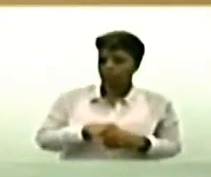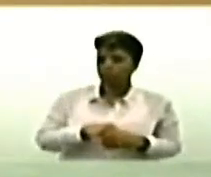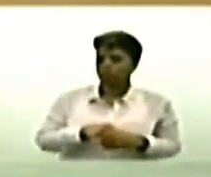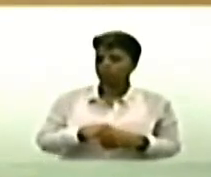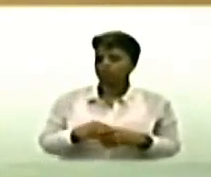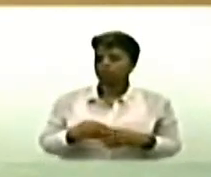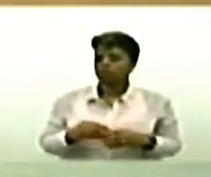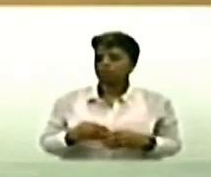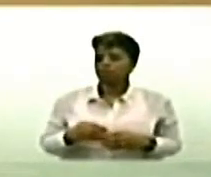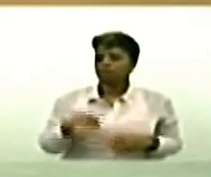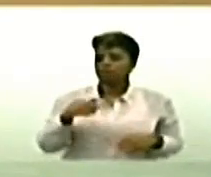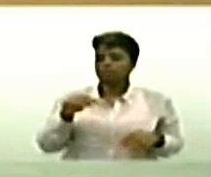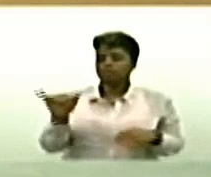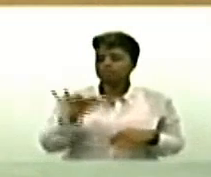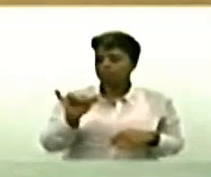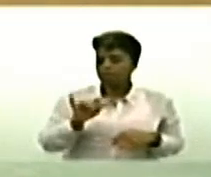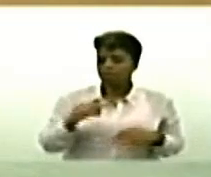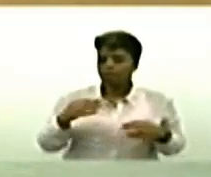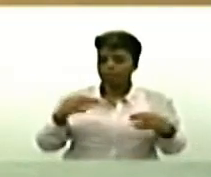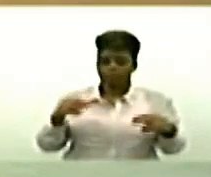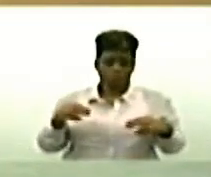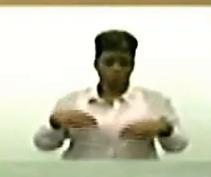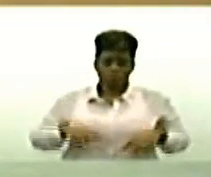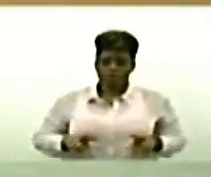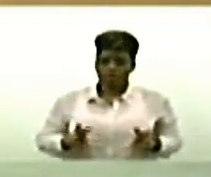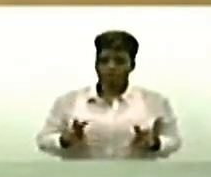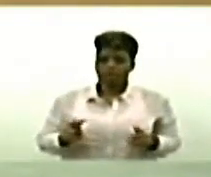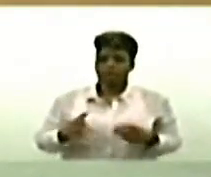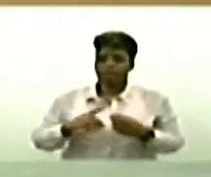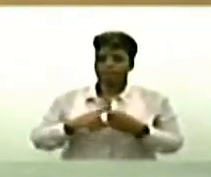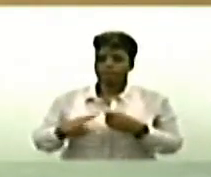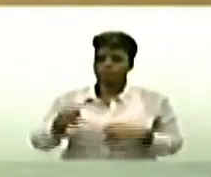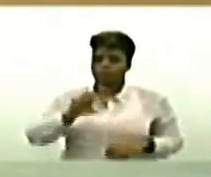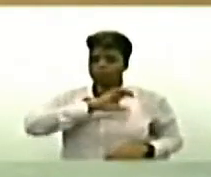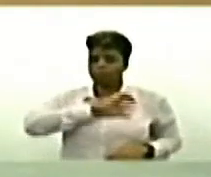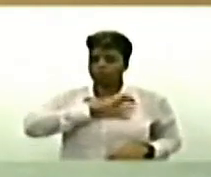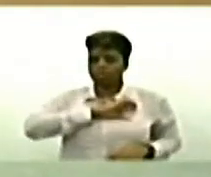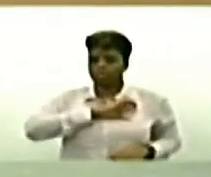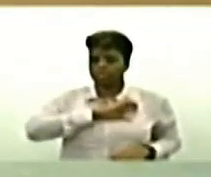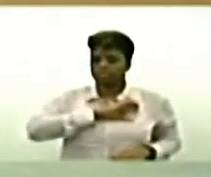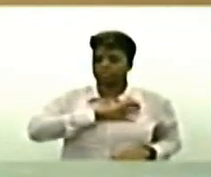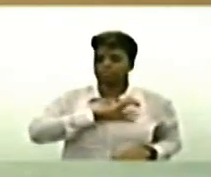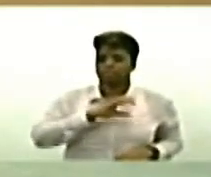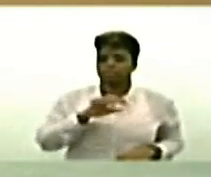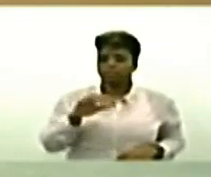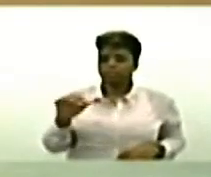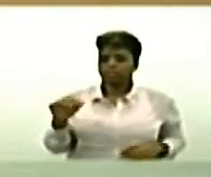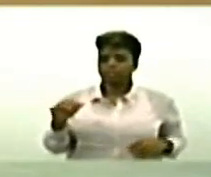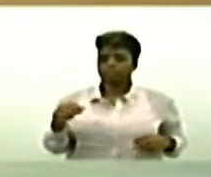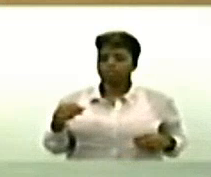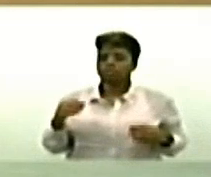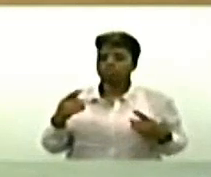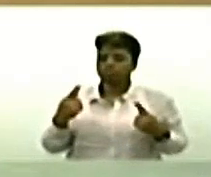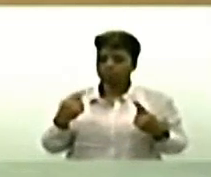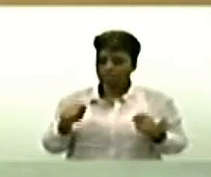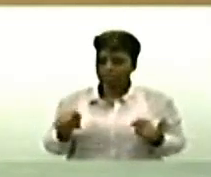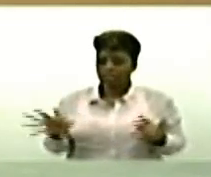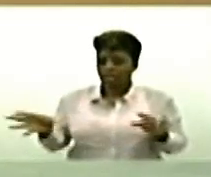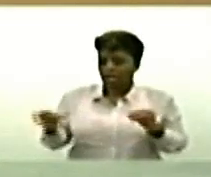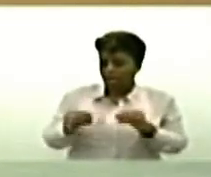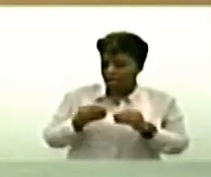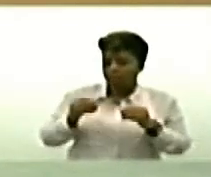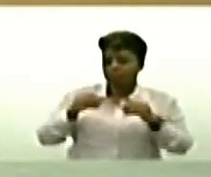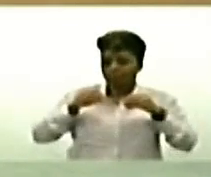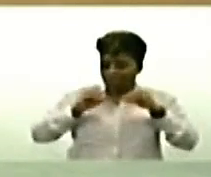like manner as reference to members of the police force. I think we should really add some more clarity to say of the